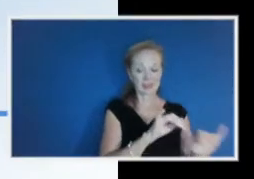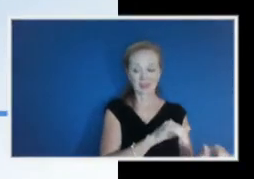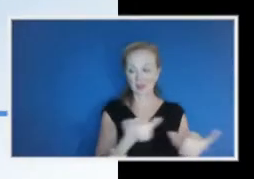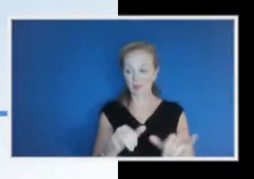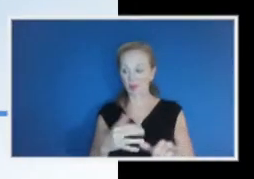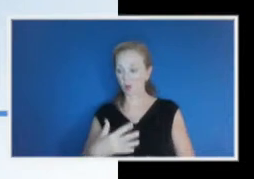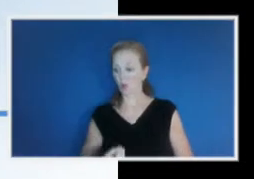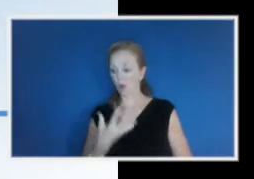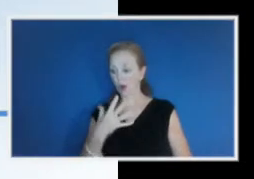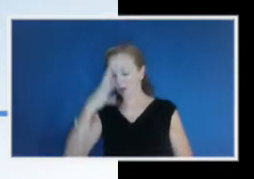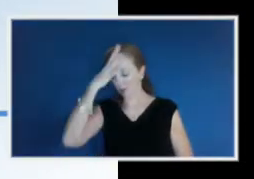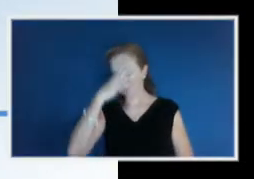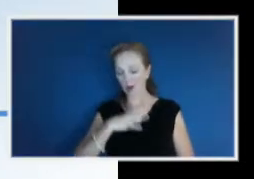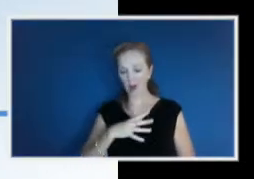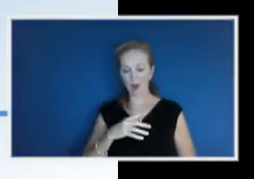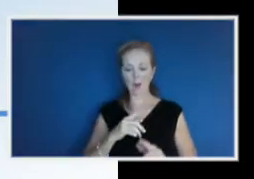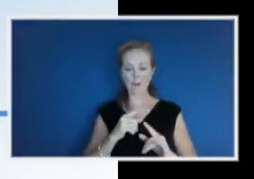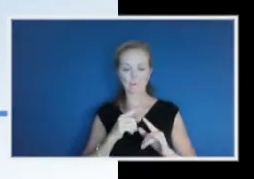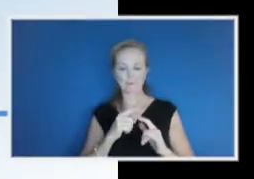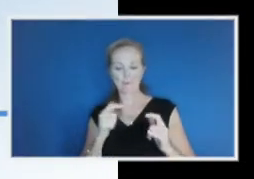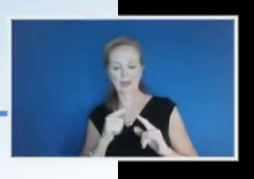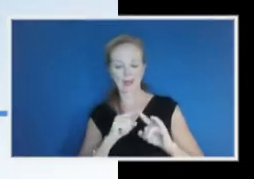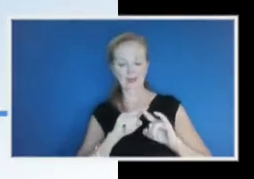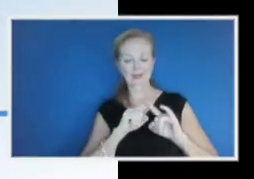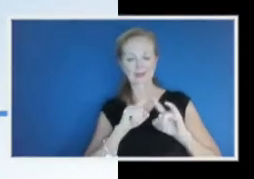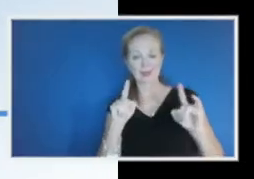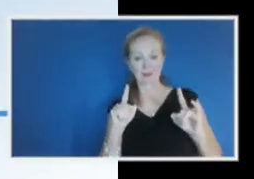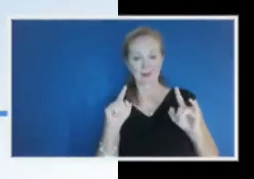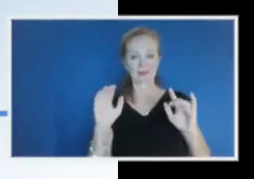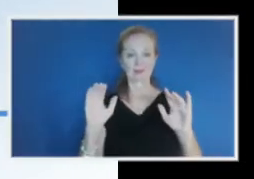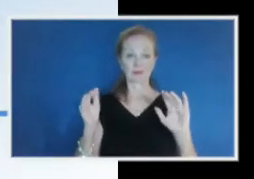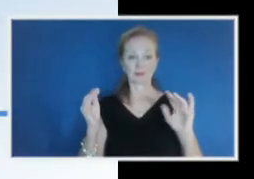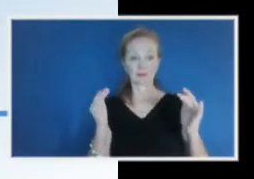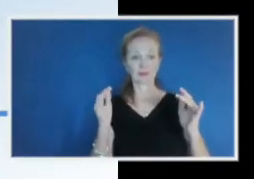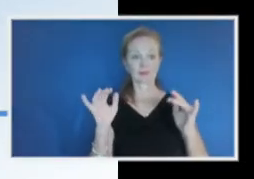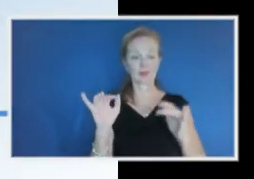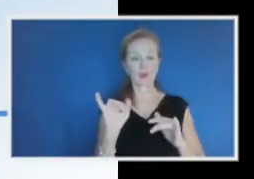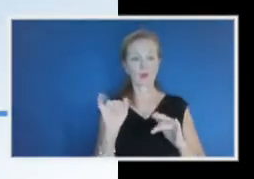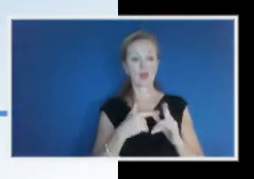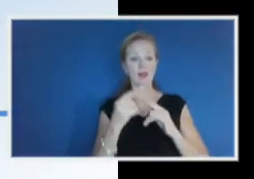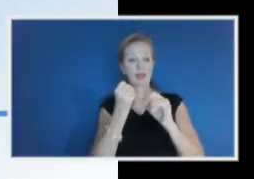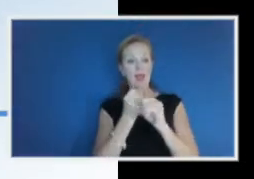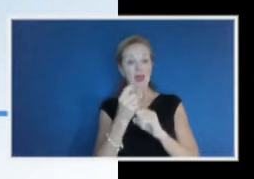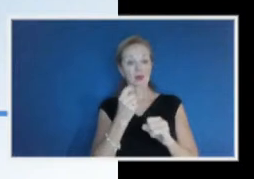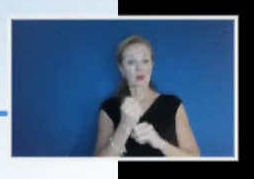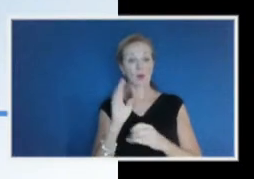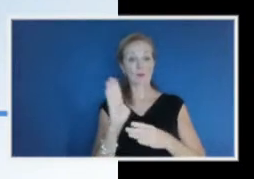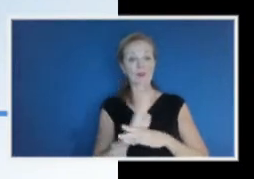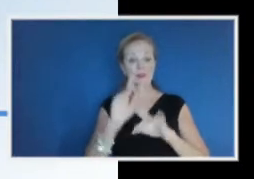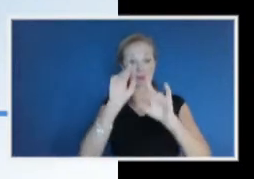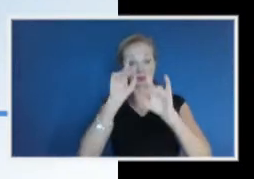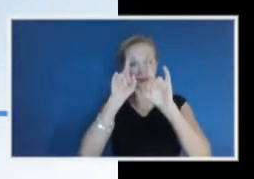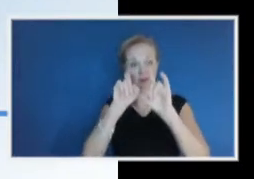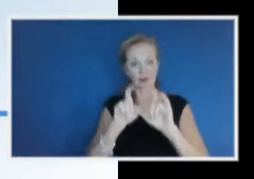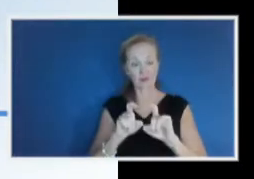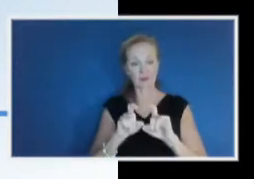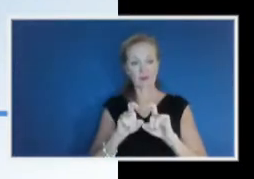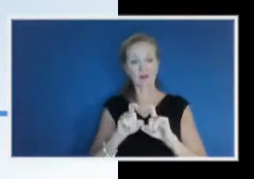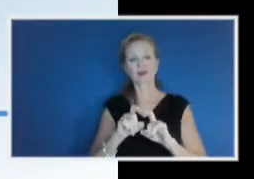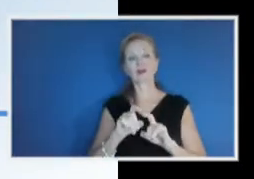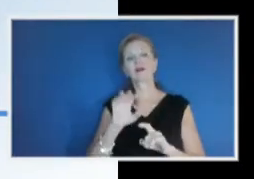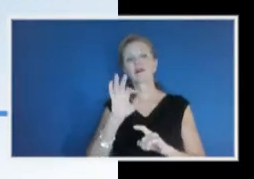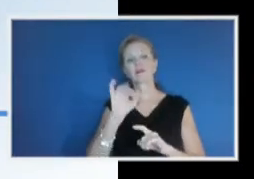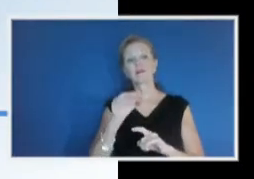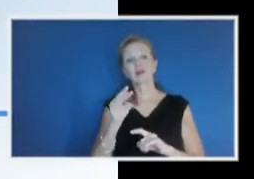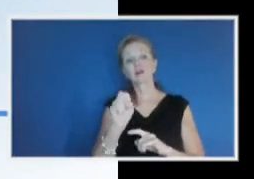saw big disparities there. We also looked at the annual business survey, which looks at firms. ACS is people, annual business